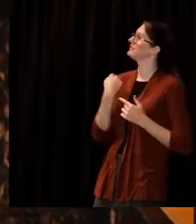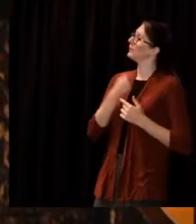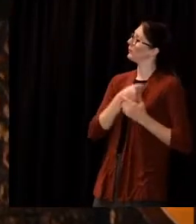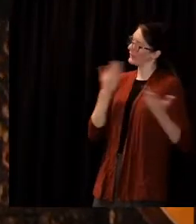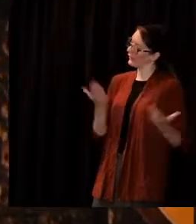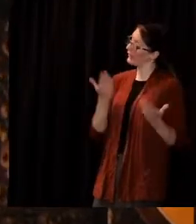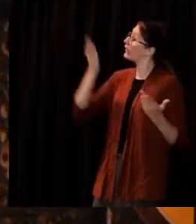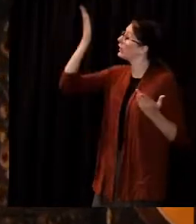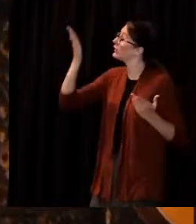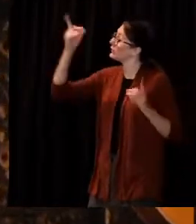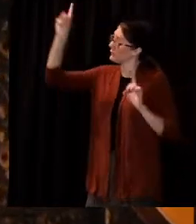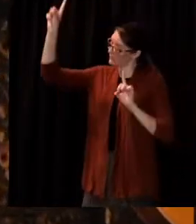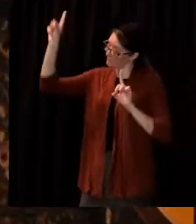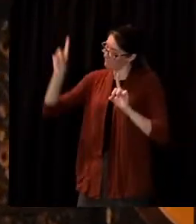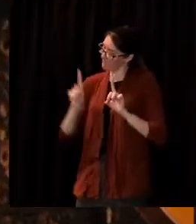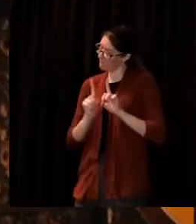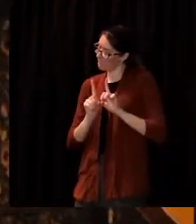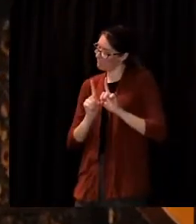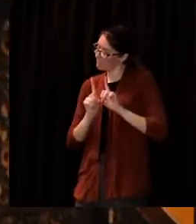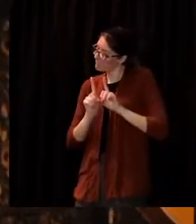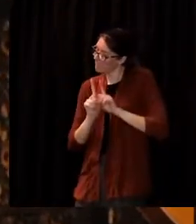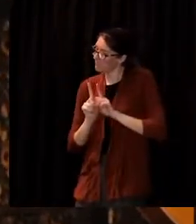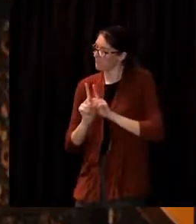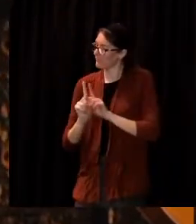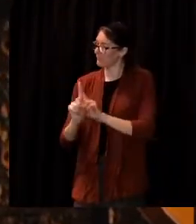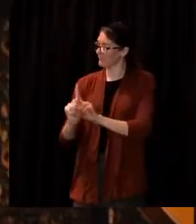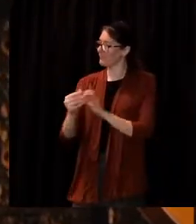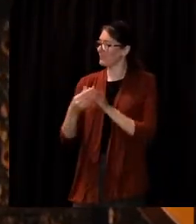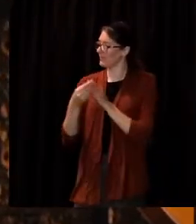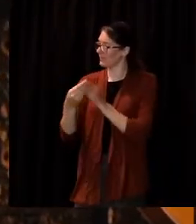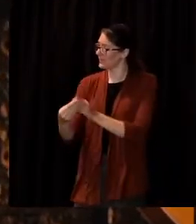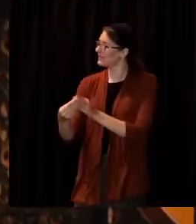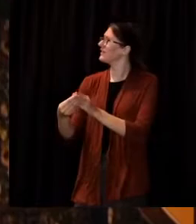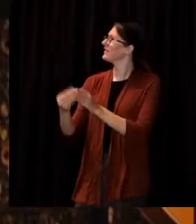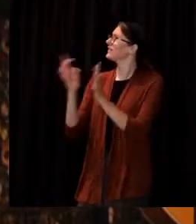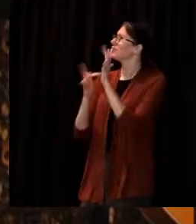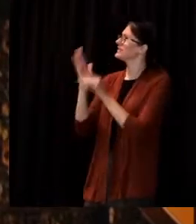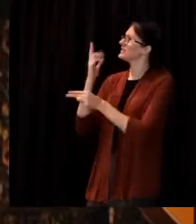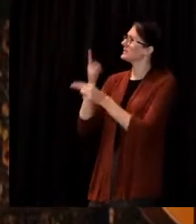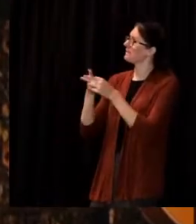here leading and guiding. And it's in Jesus' name we pray. Amen.